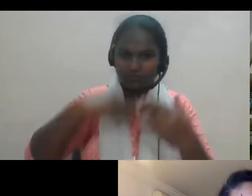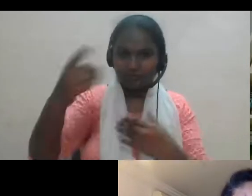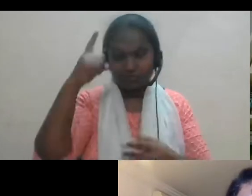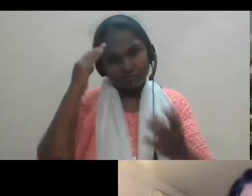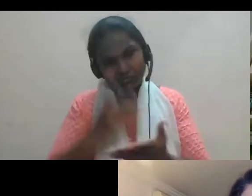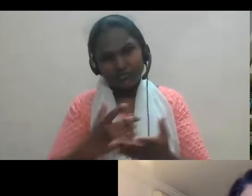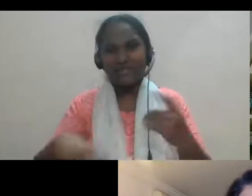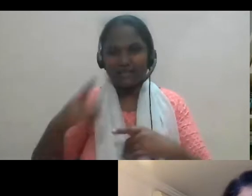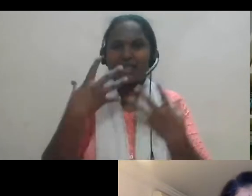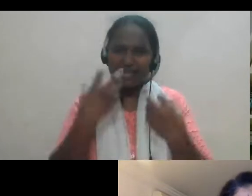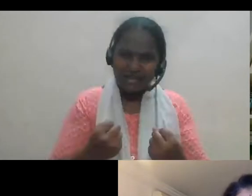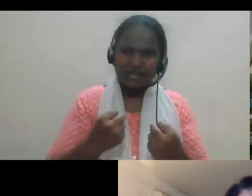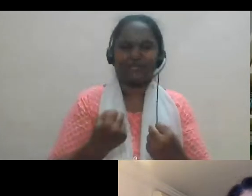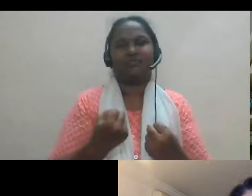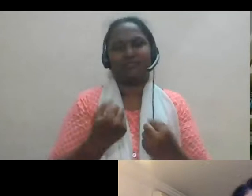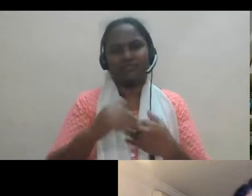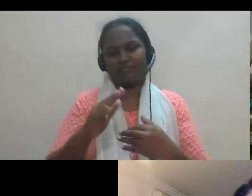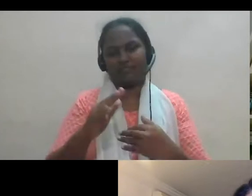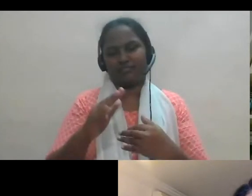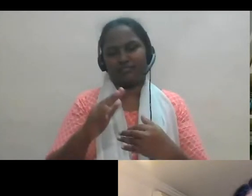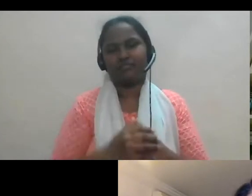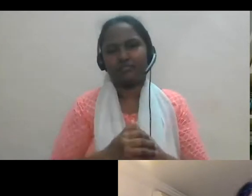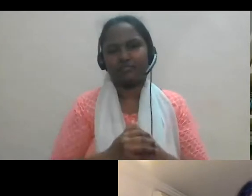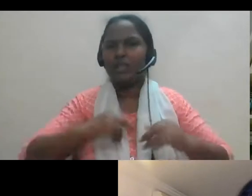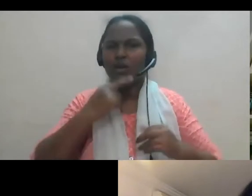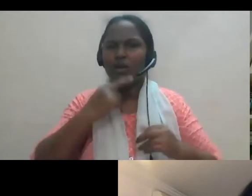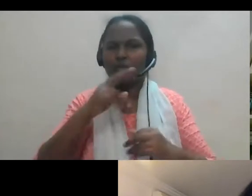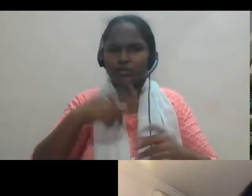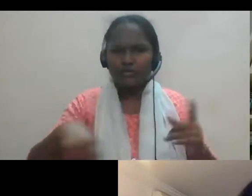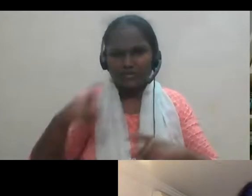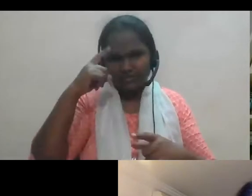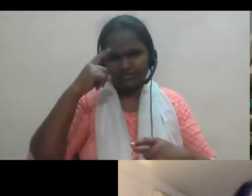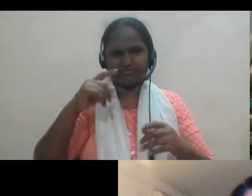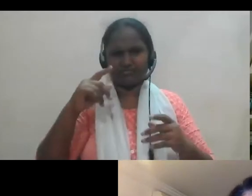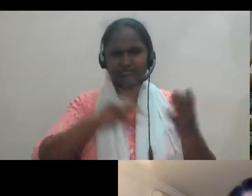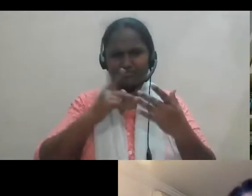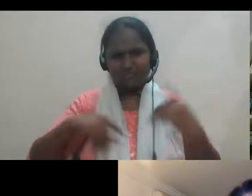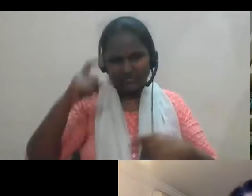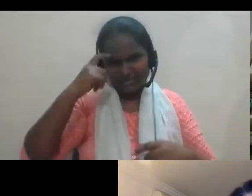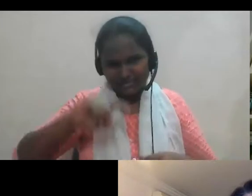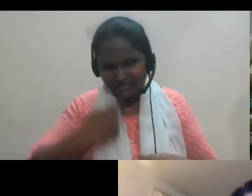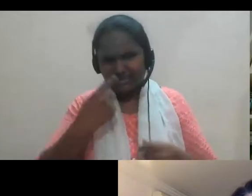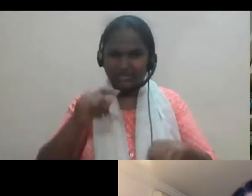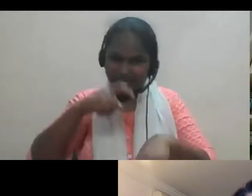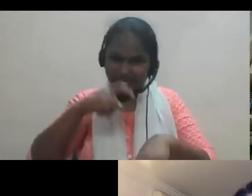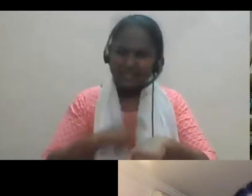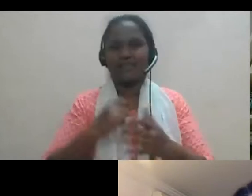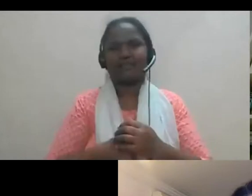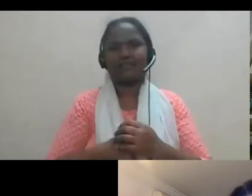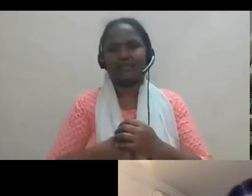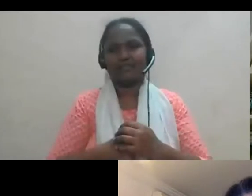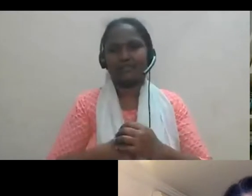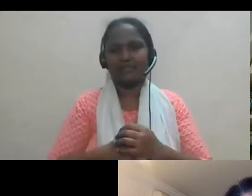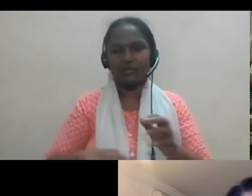There has to be an after as well. So how are you preparing yourself and your museum for that time? Because how do we as museums